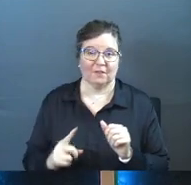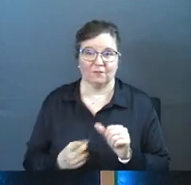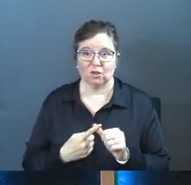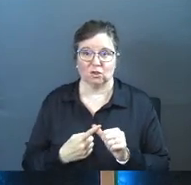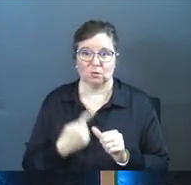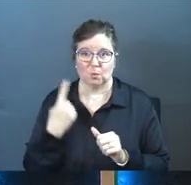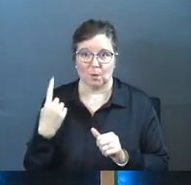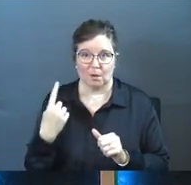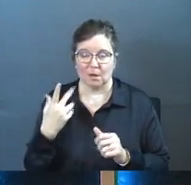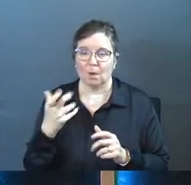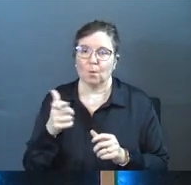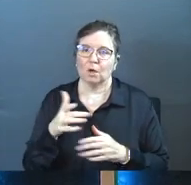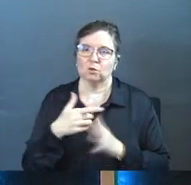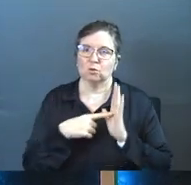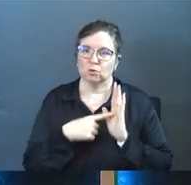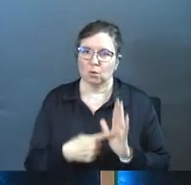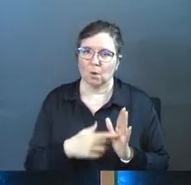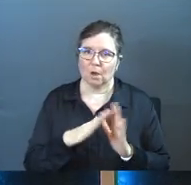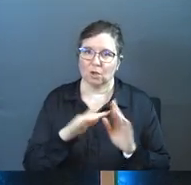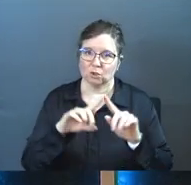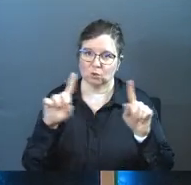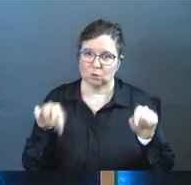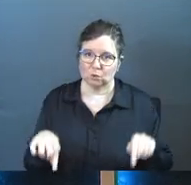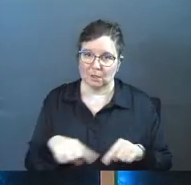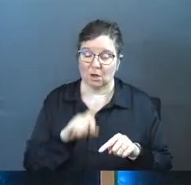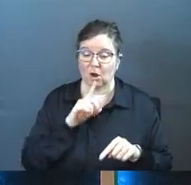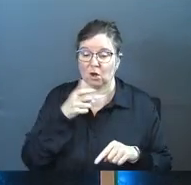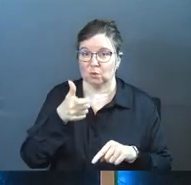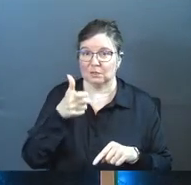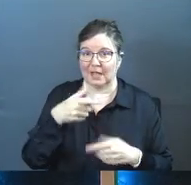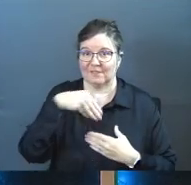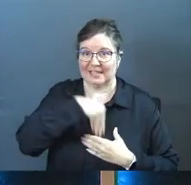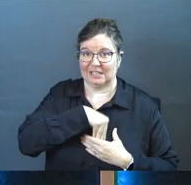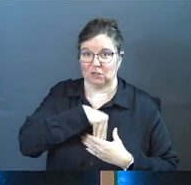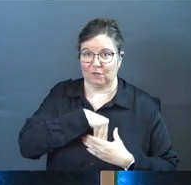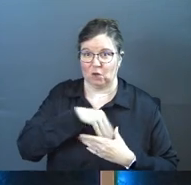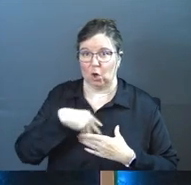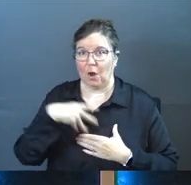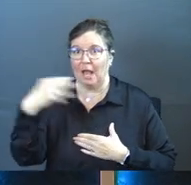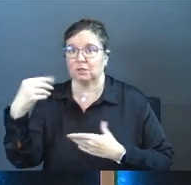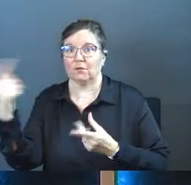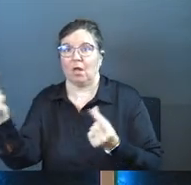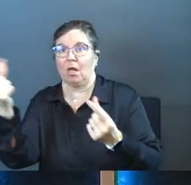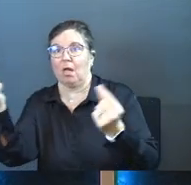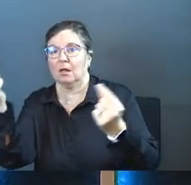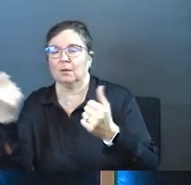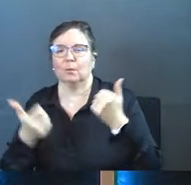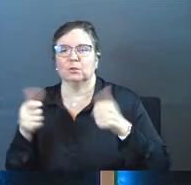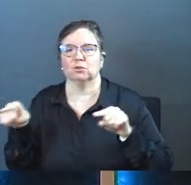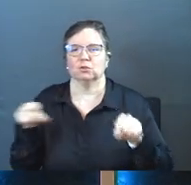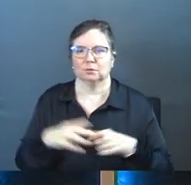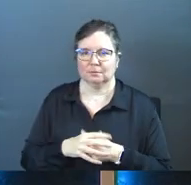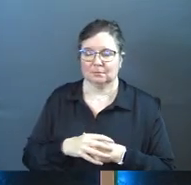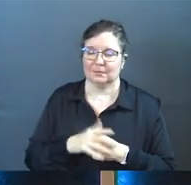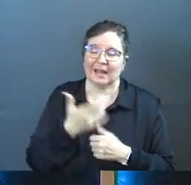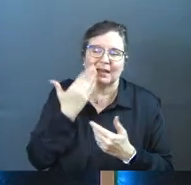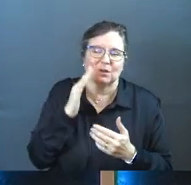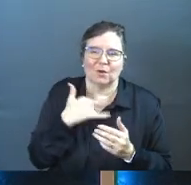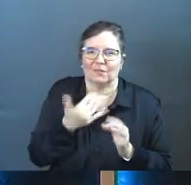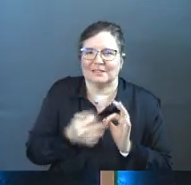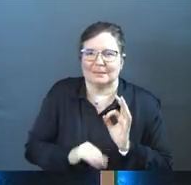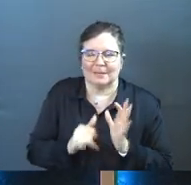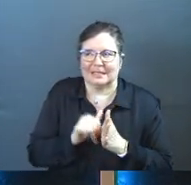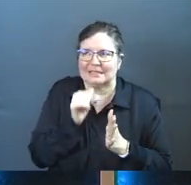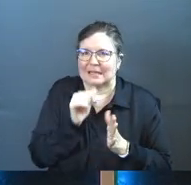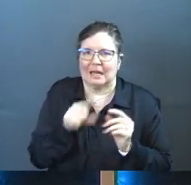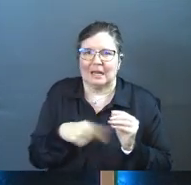first attribute I want to show you, it's on your screen, is are you an introvert or are you an extrovert? Now, don't